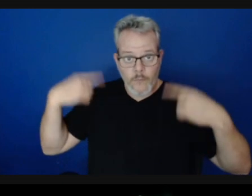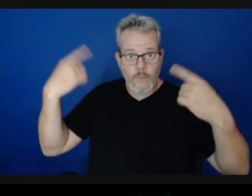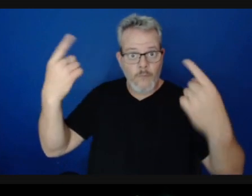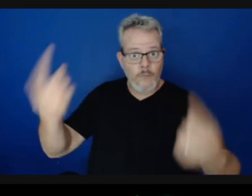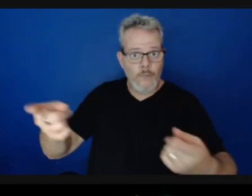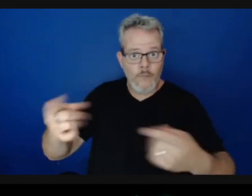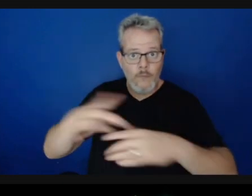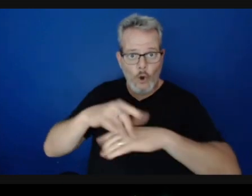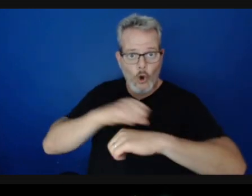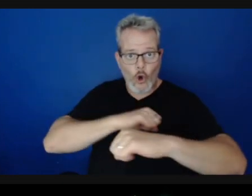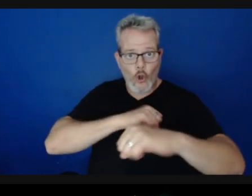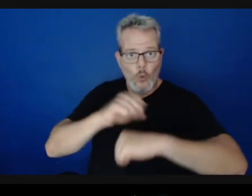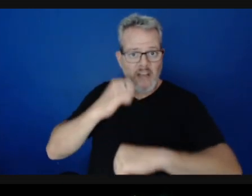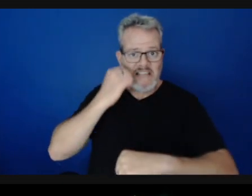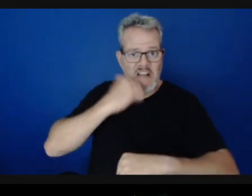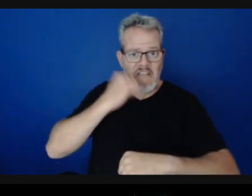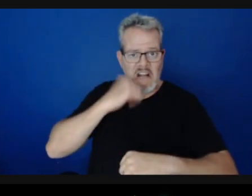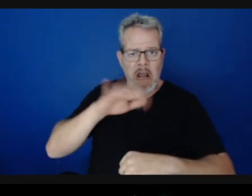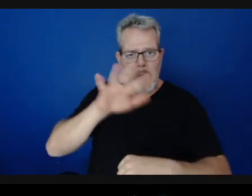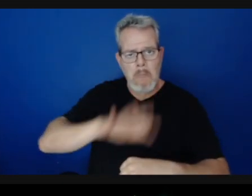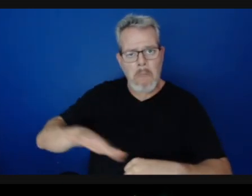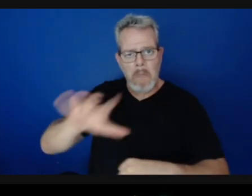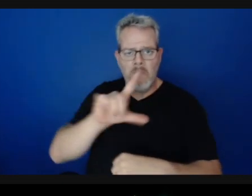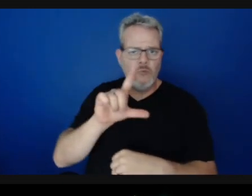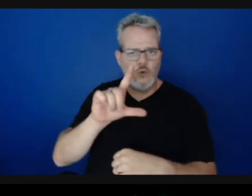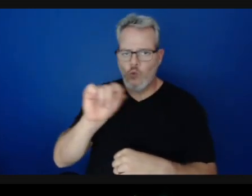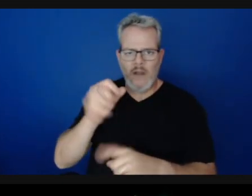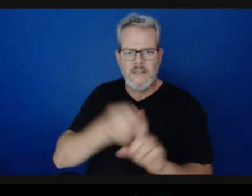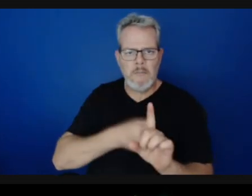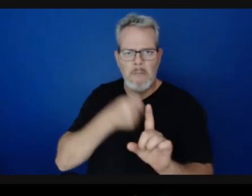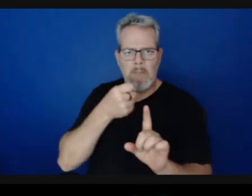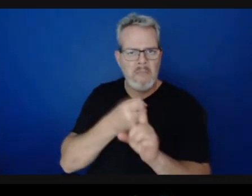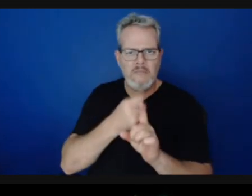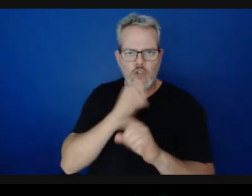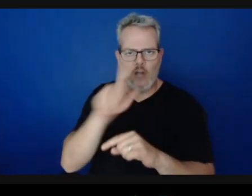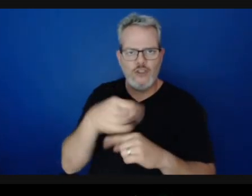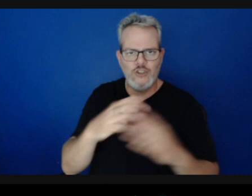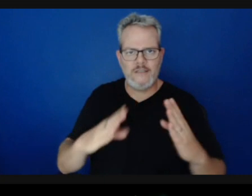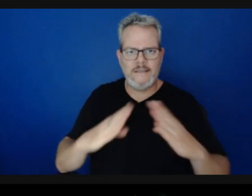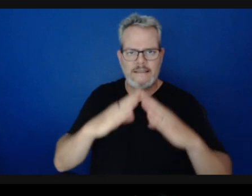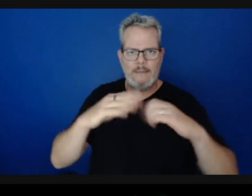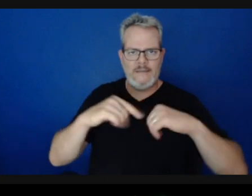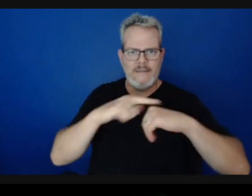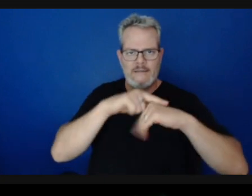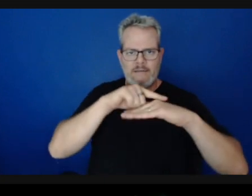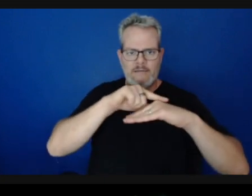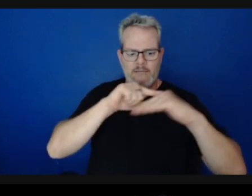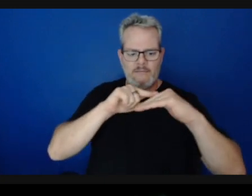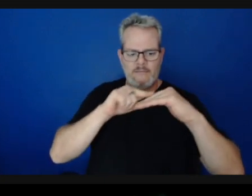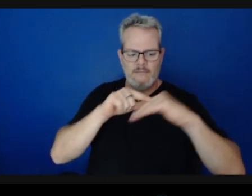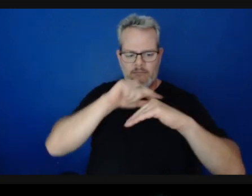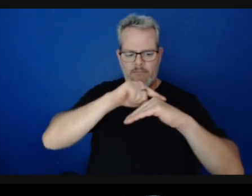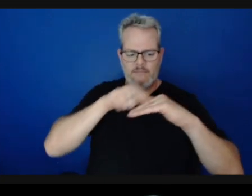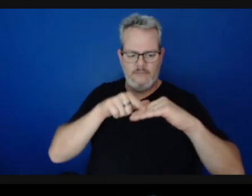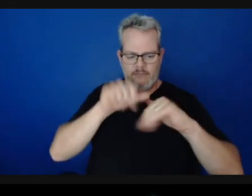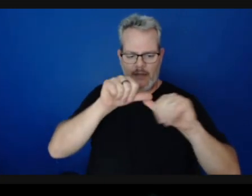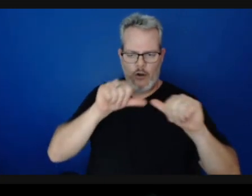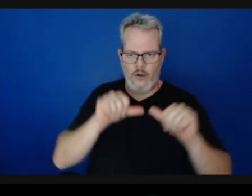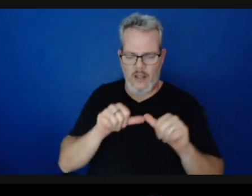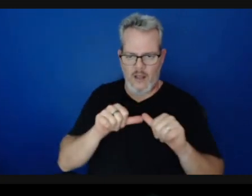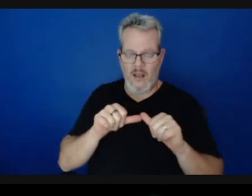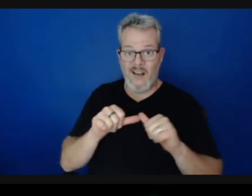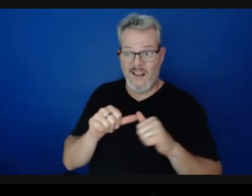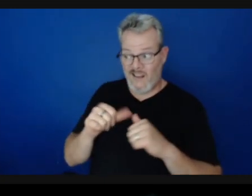day across all of Kīlauea, not just that summit area. And this is down from the tailing off that we